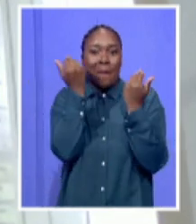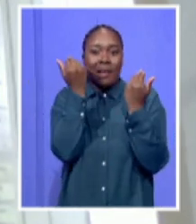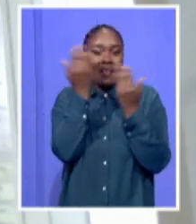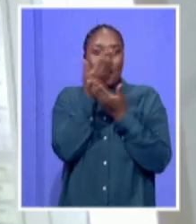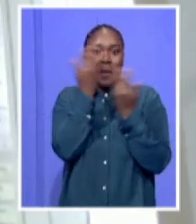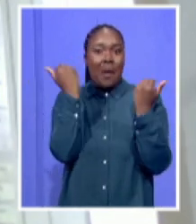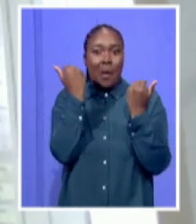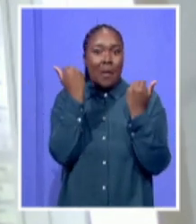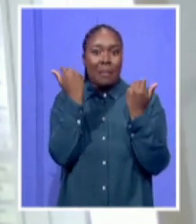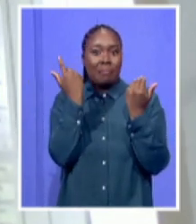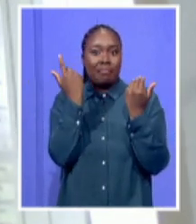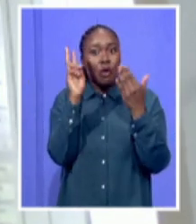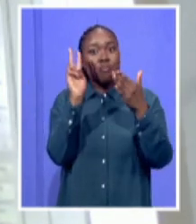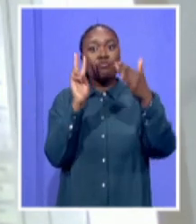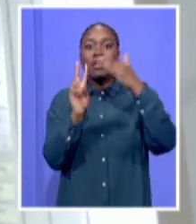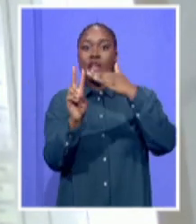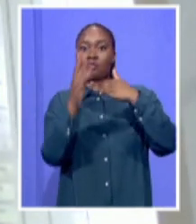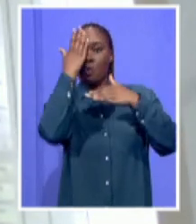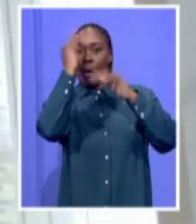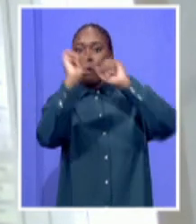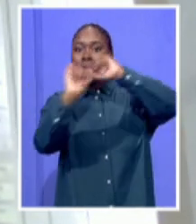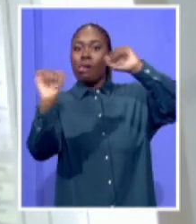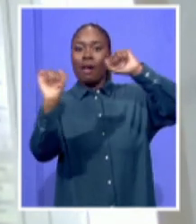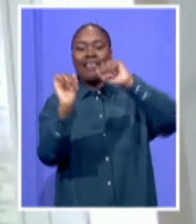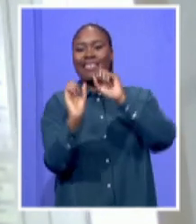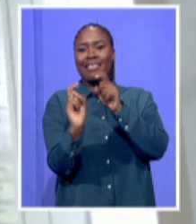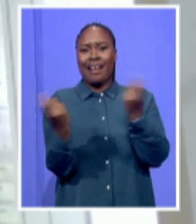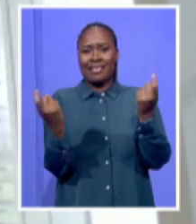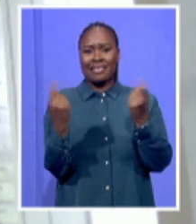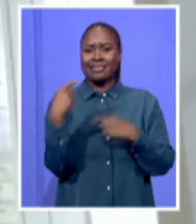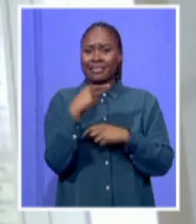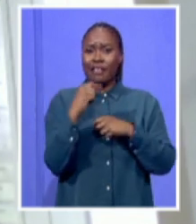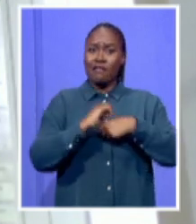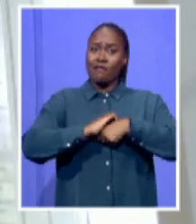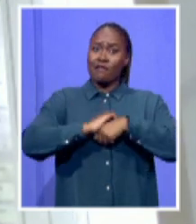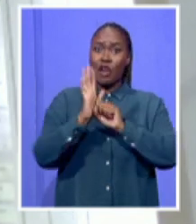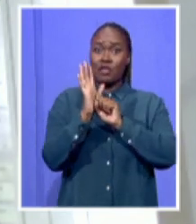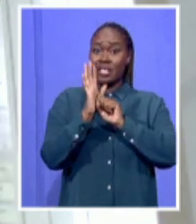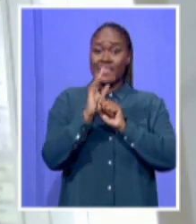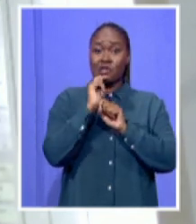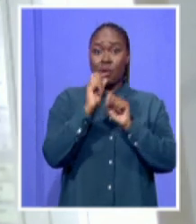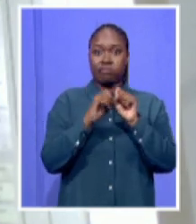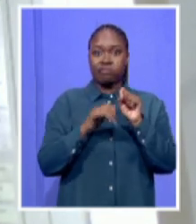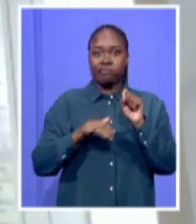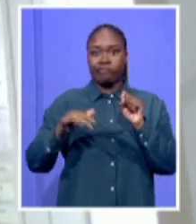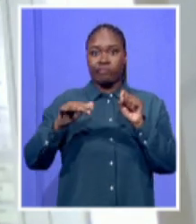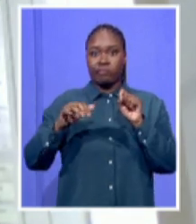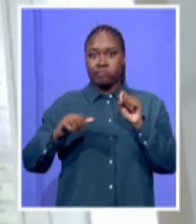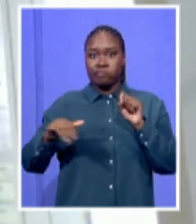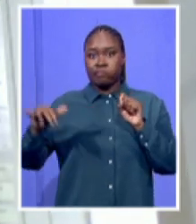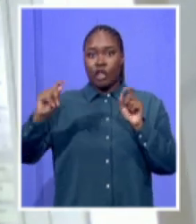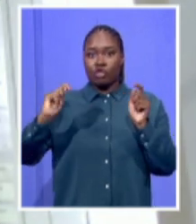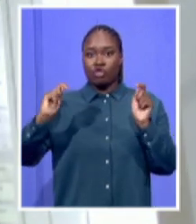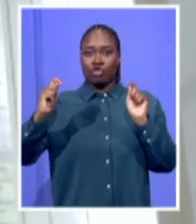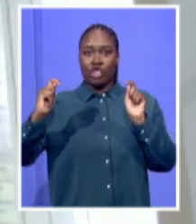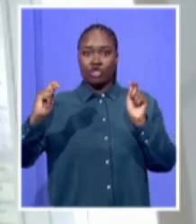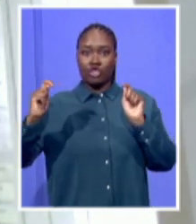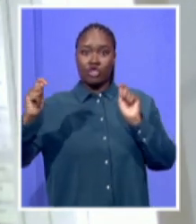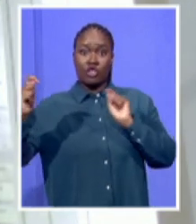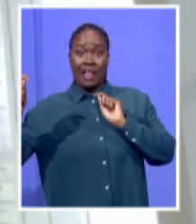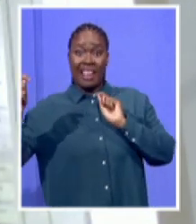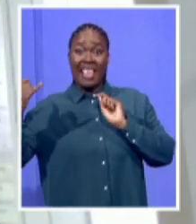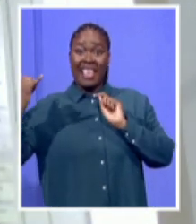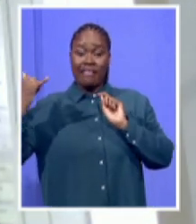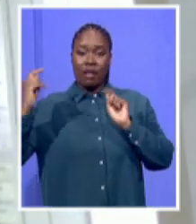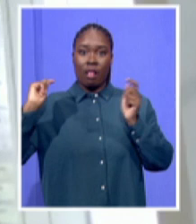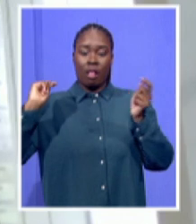It's unpredictable. This is a very unpredictable virus. It does mutate, and if it behaves differently, as we saw